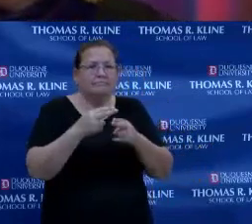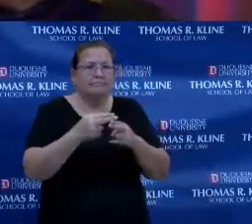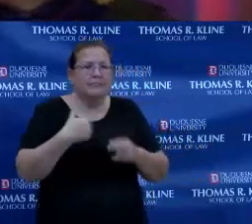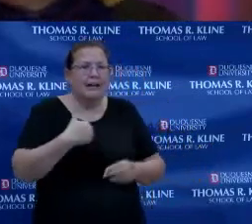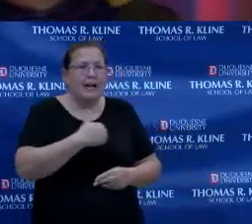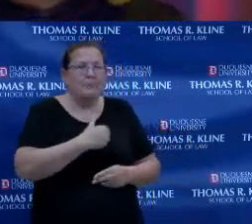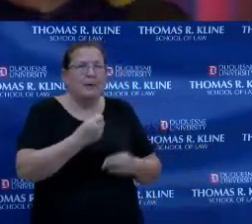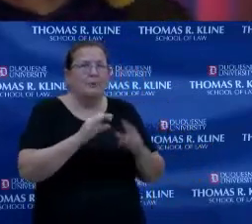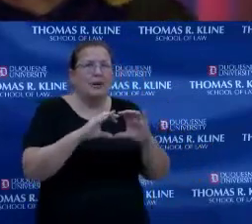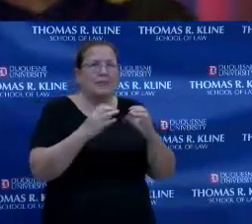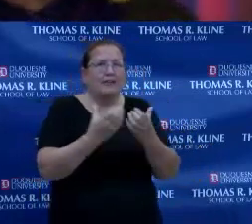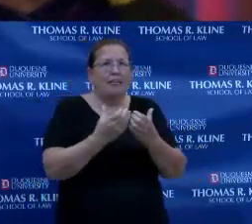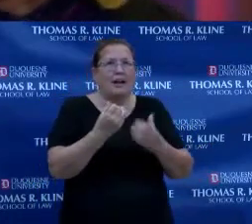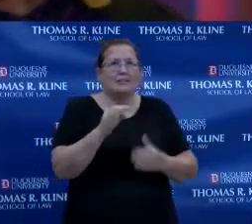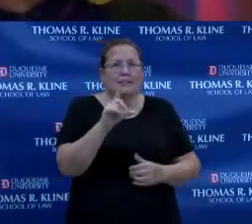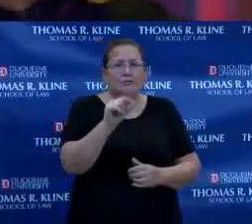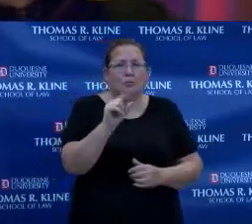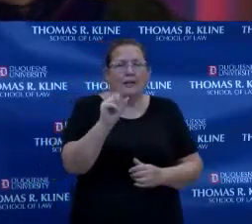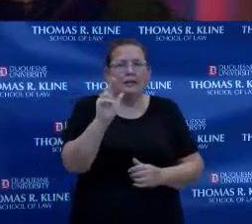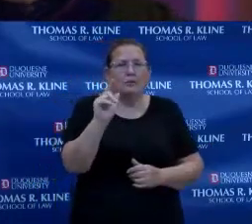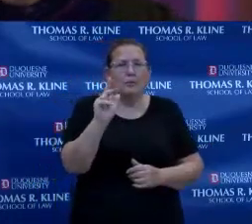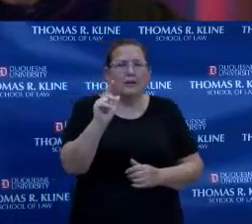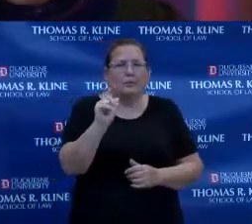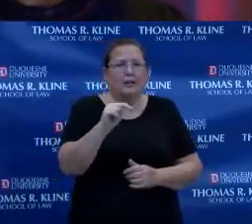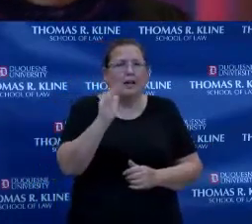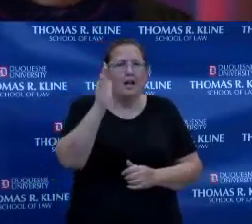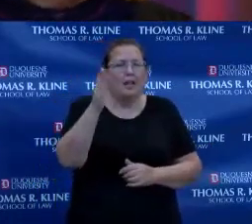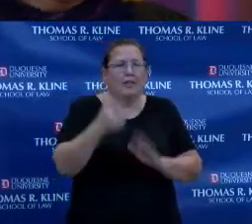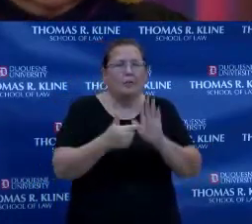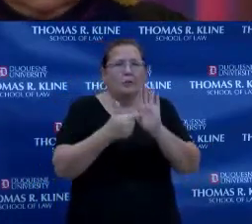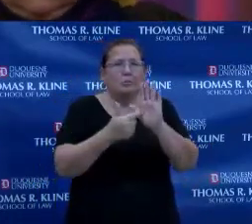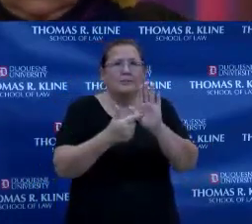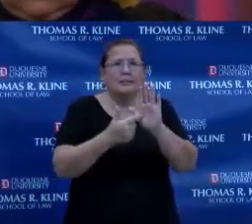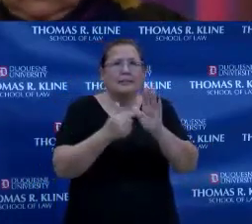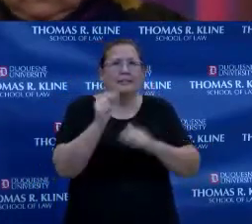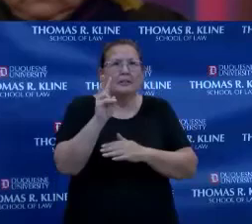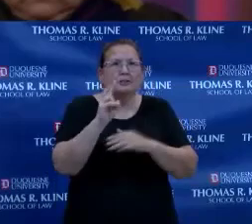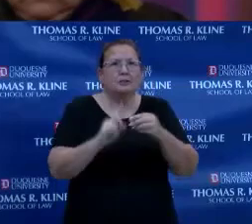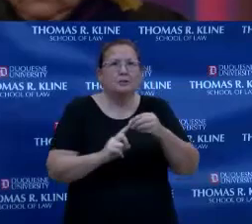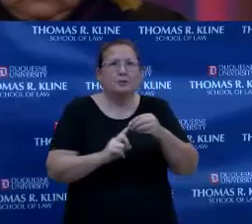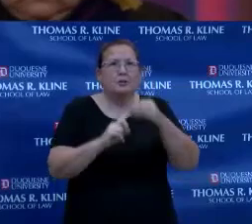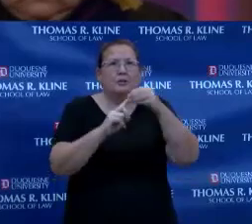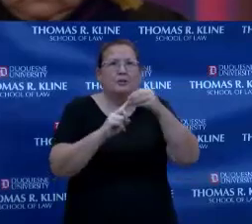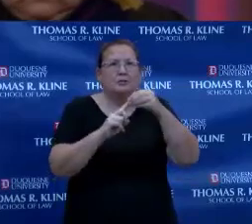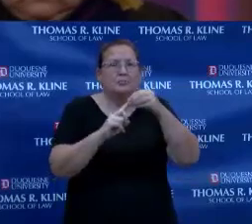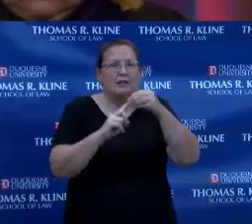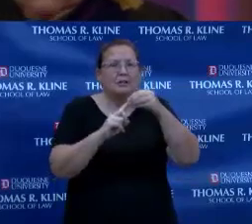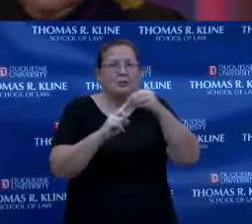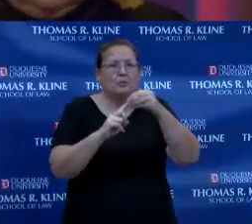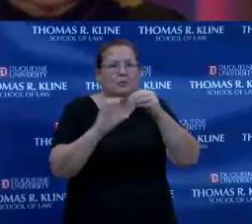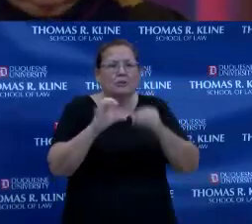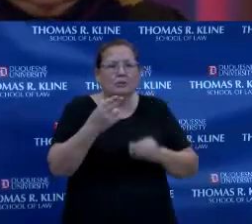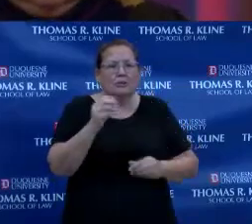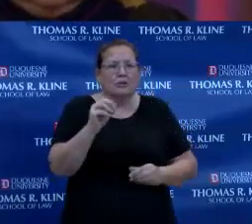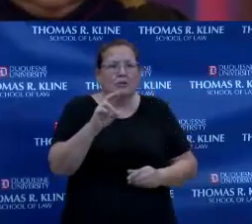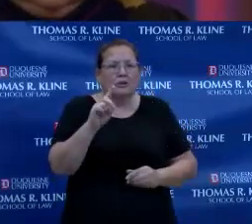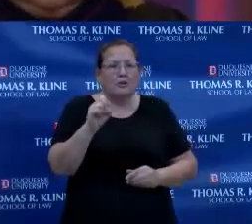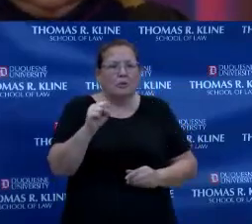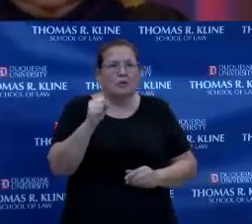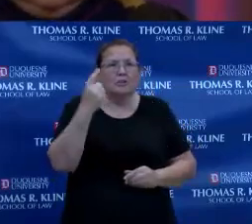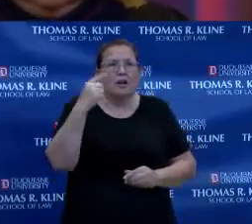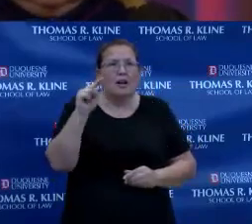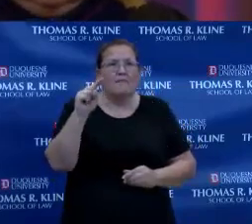of 2023, who will present two special awards and speak on behalf of the